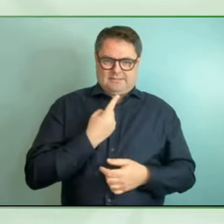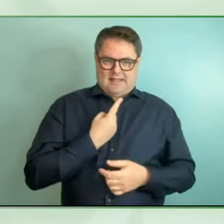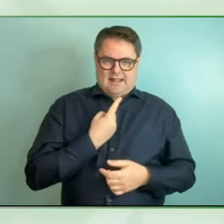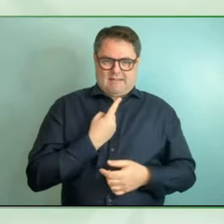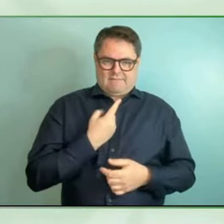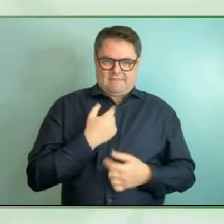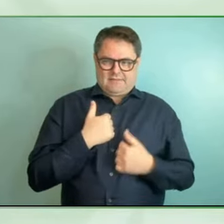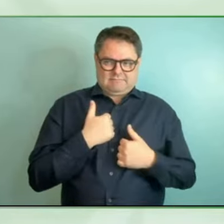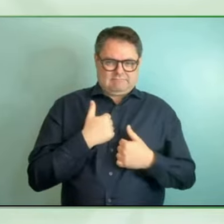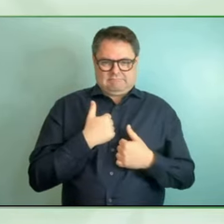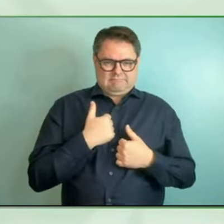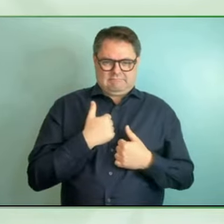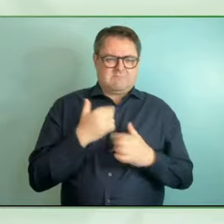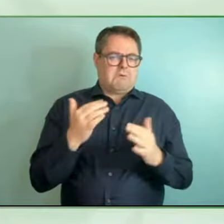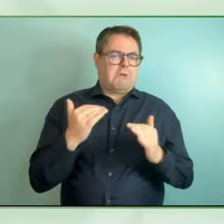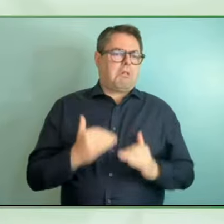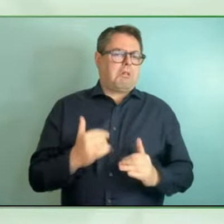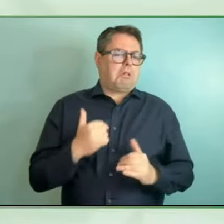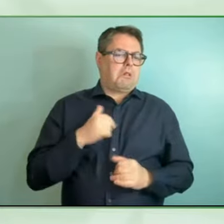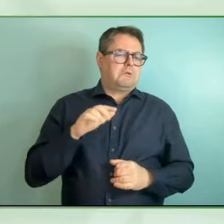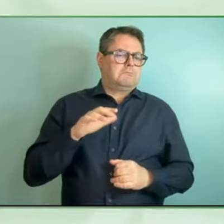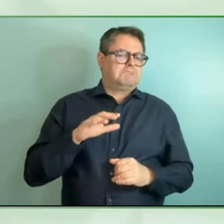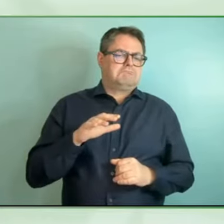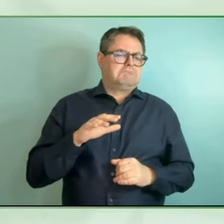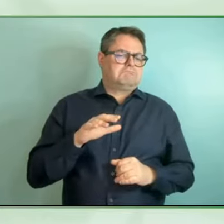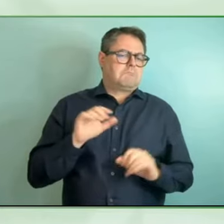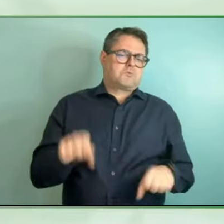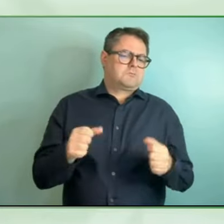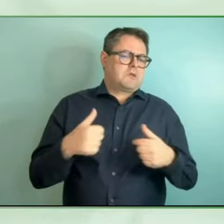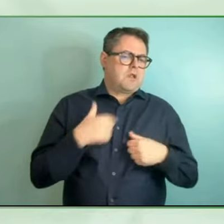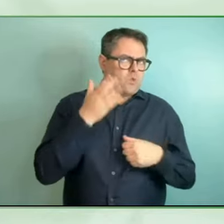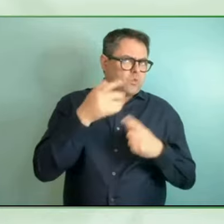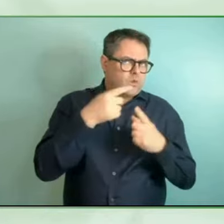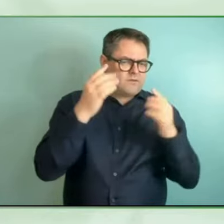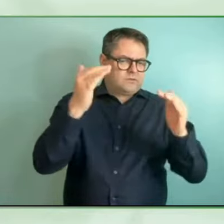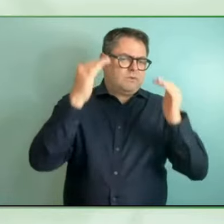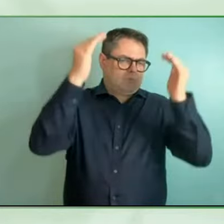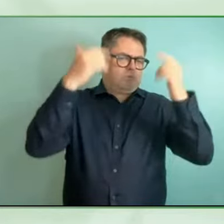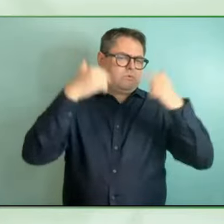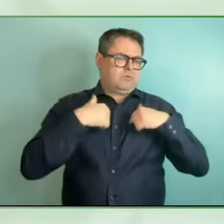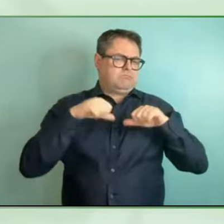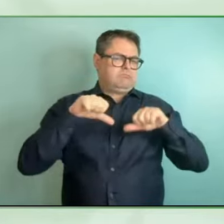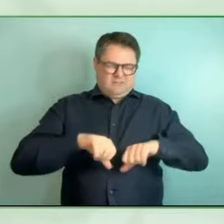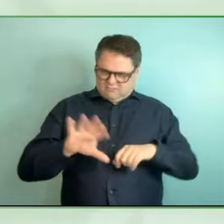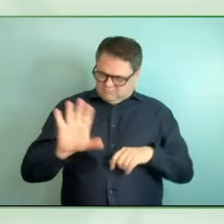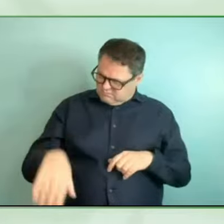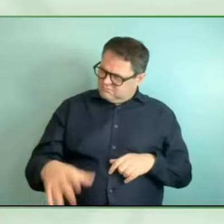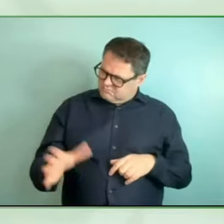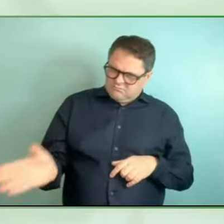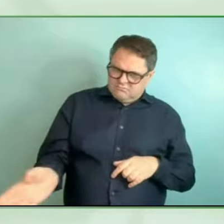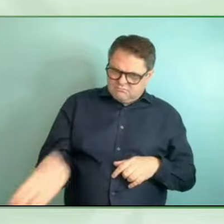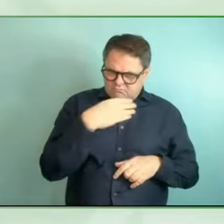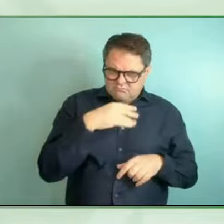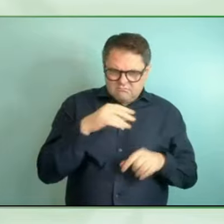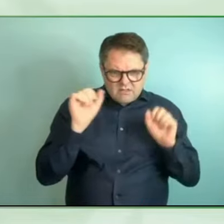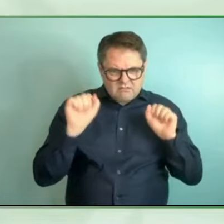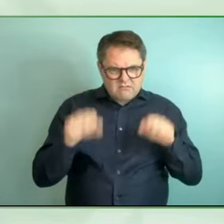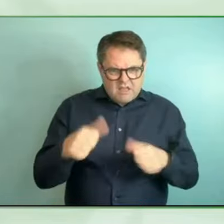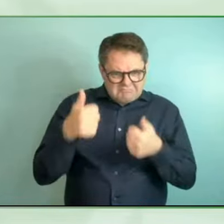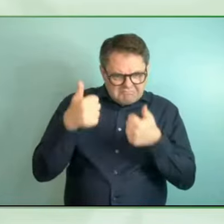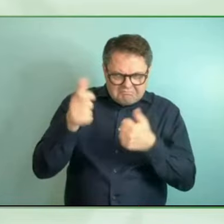depreciation, a lot of people who just don't dare to go to university when actually they could, they should. There is no reason they